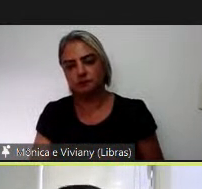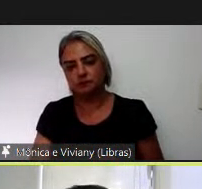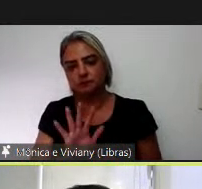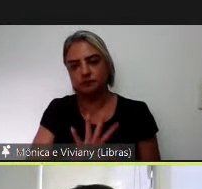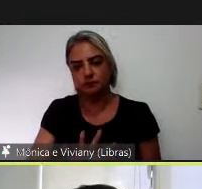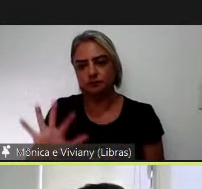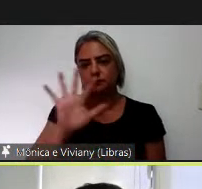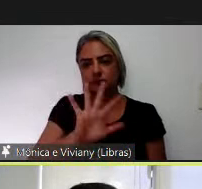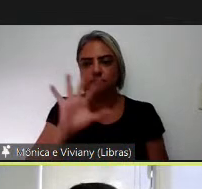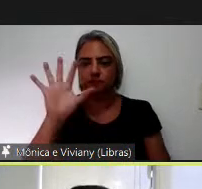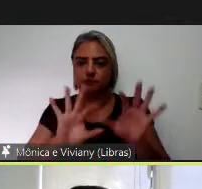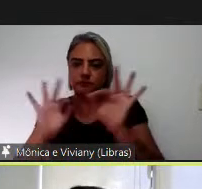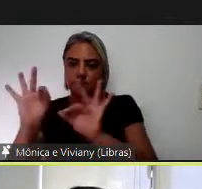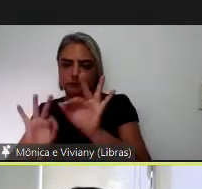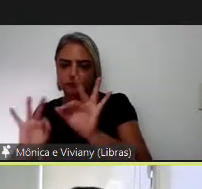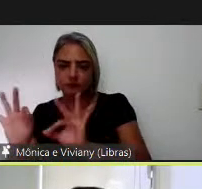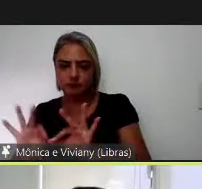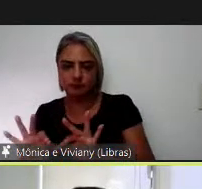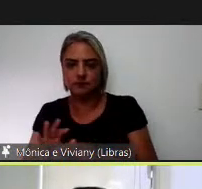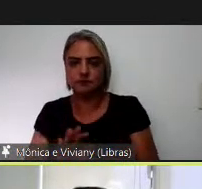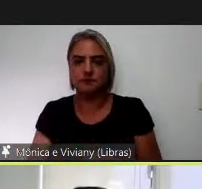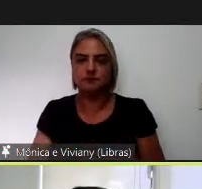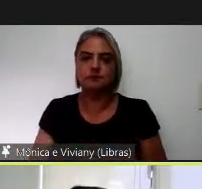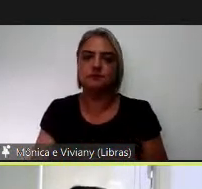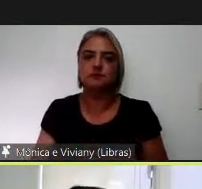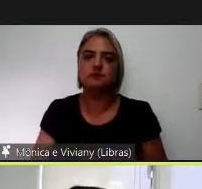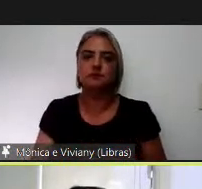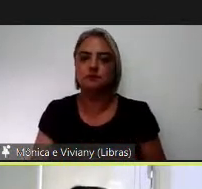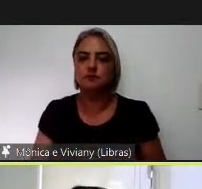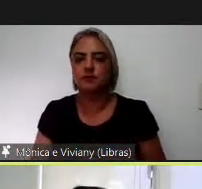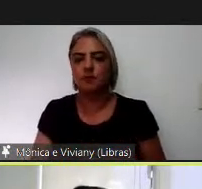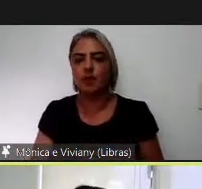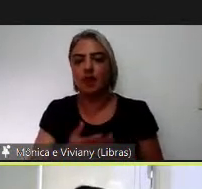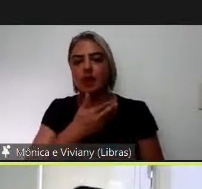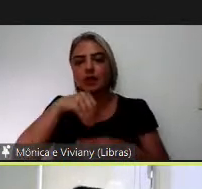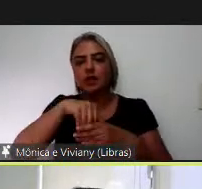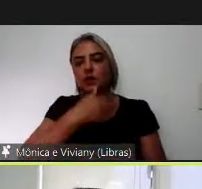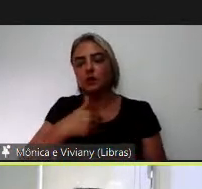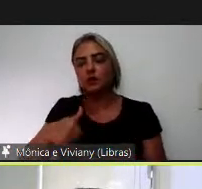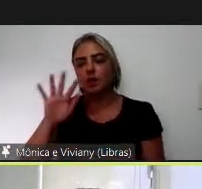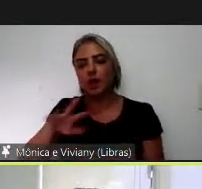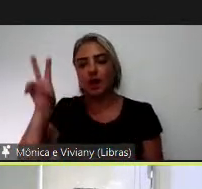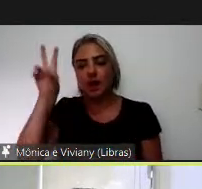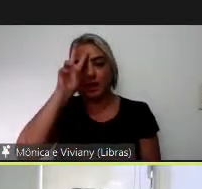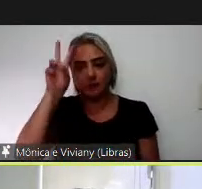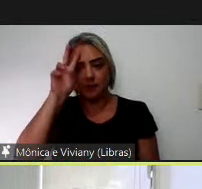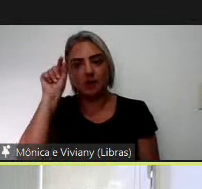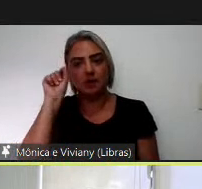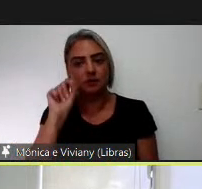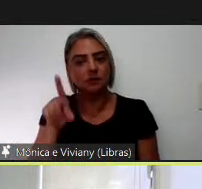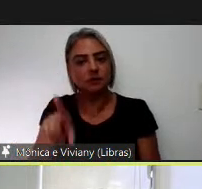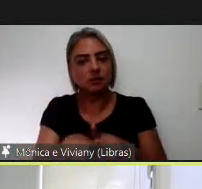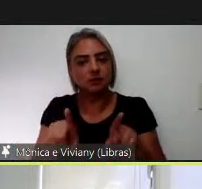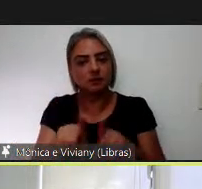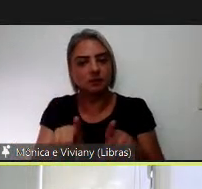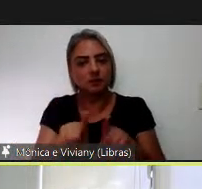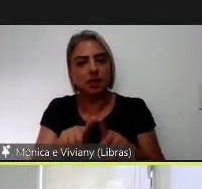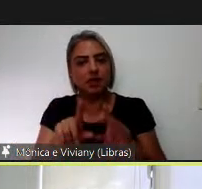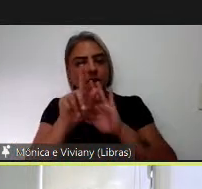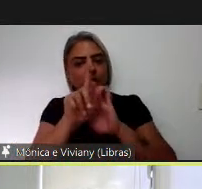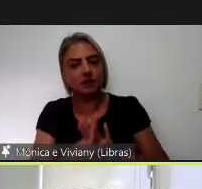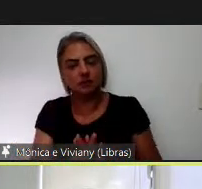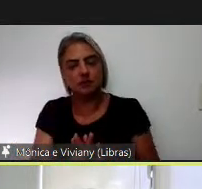So I'm going to speak about in a general way how we are organized in a federal level,